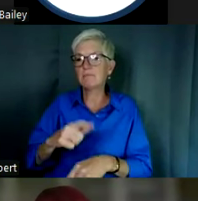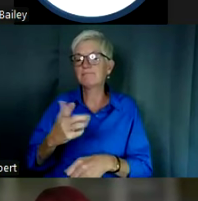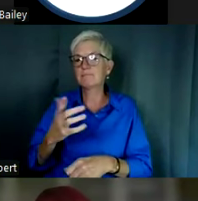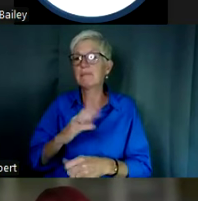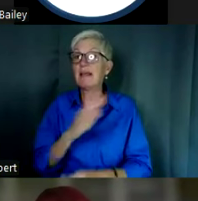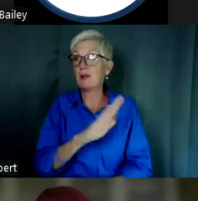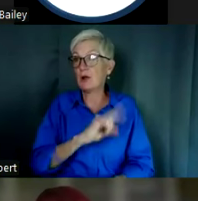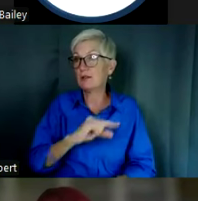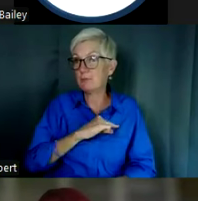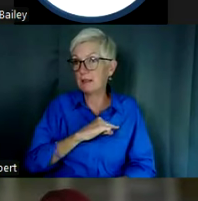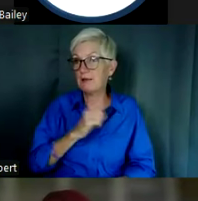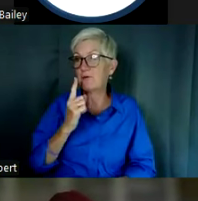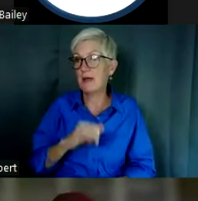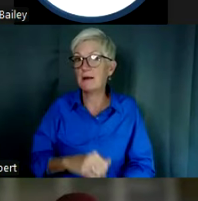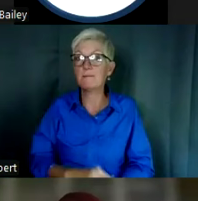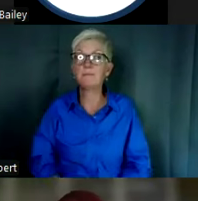for that.